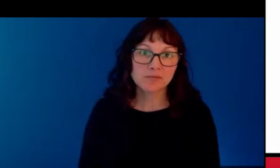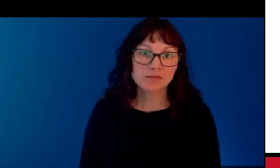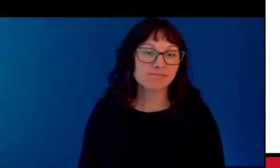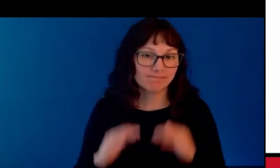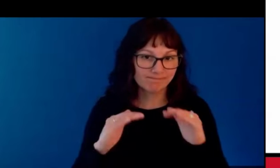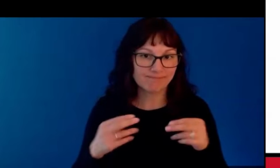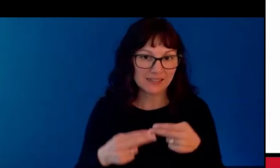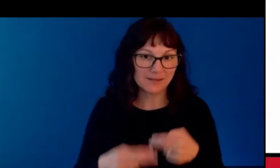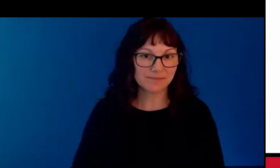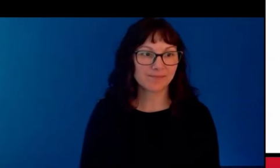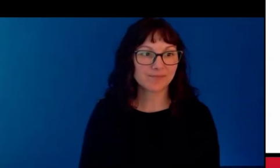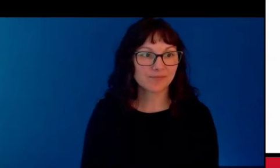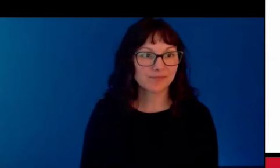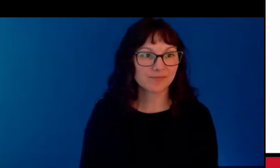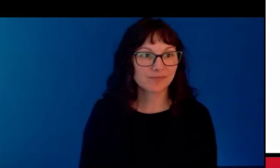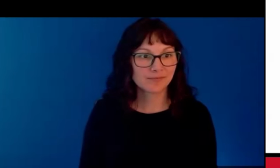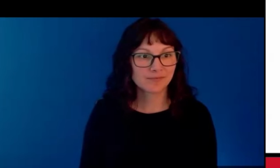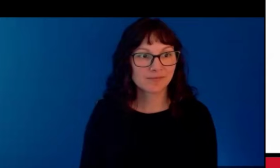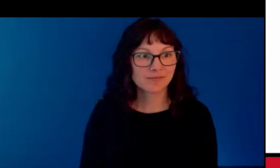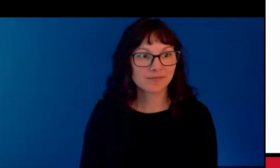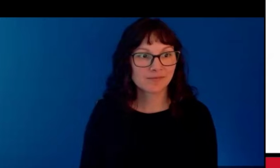Next slide.